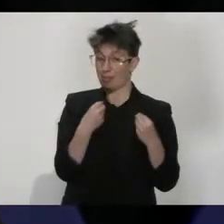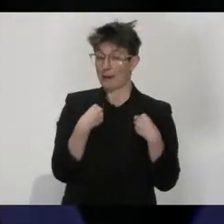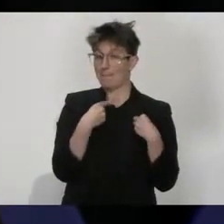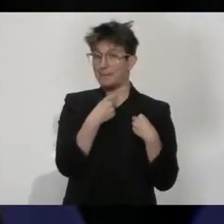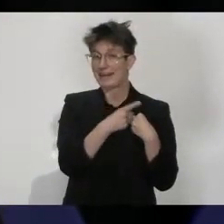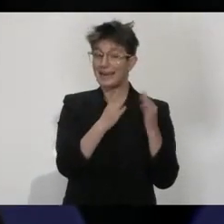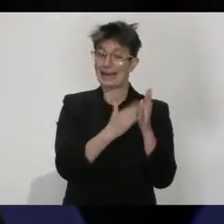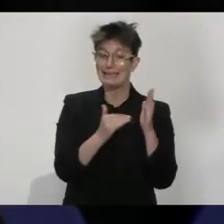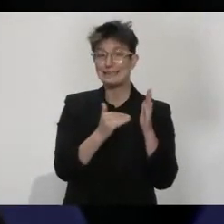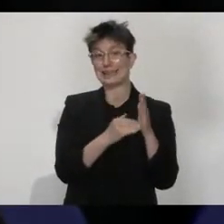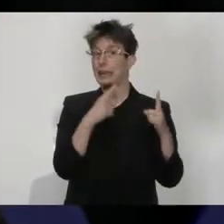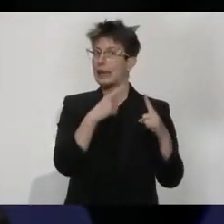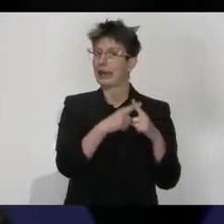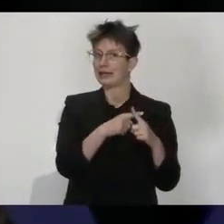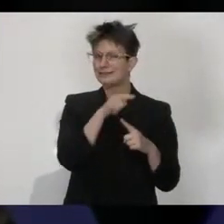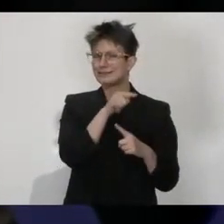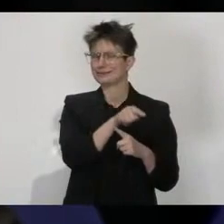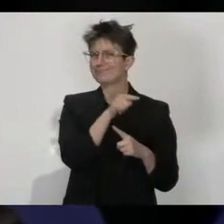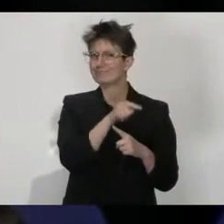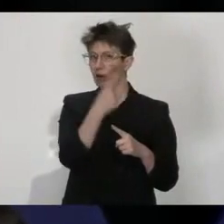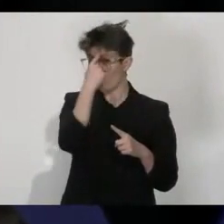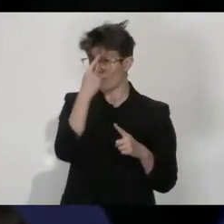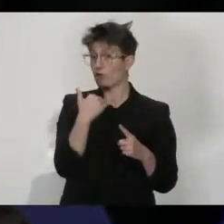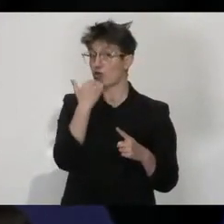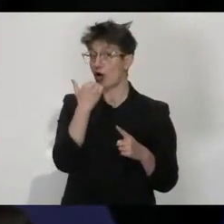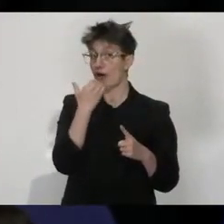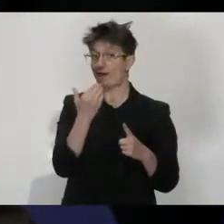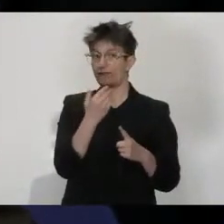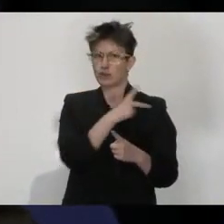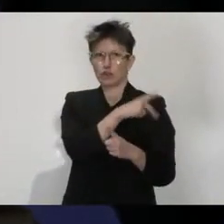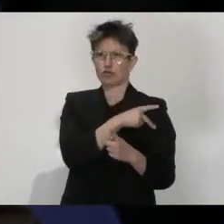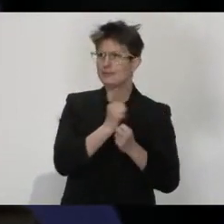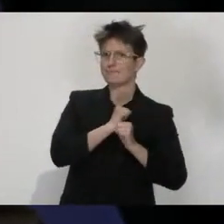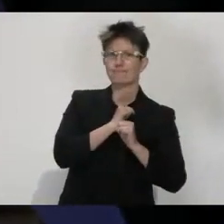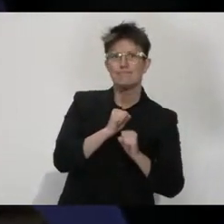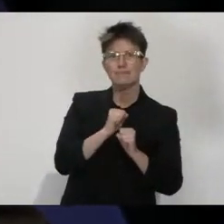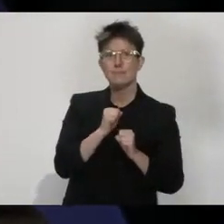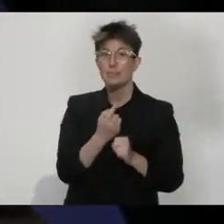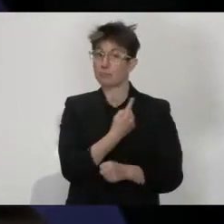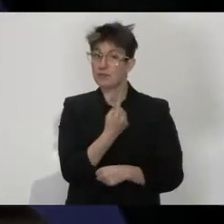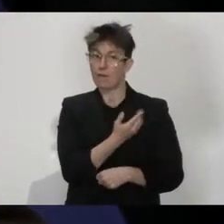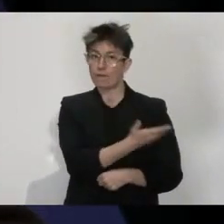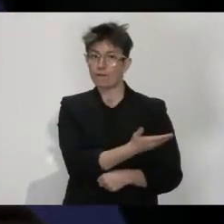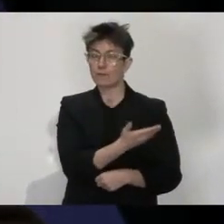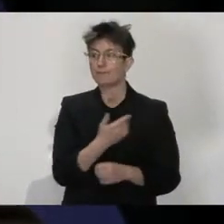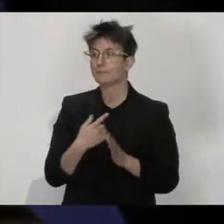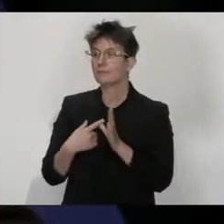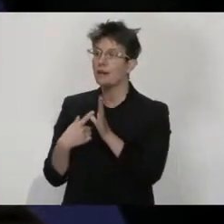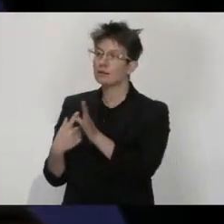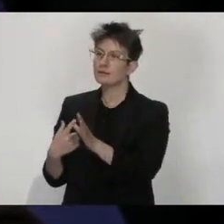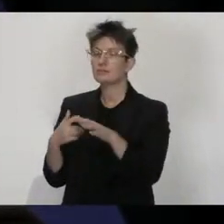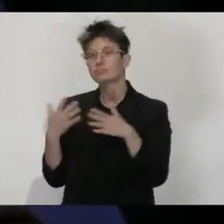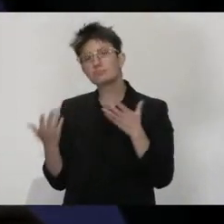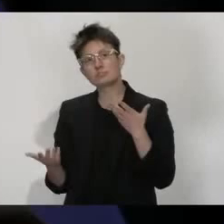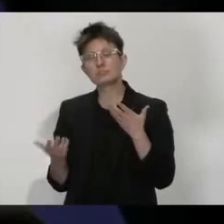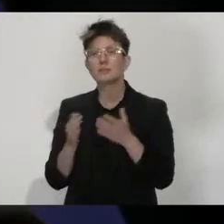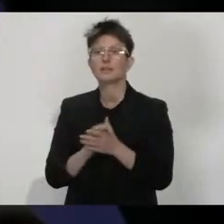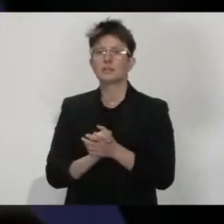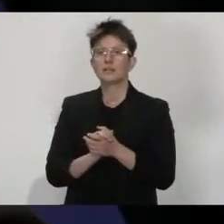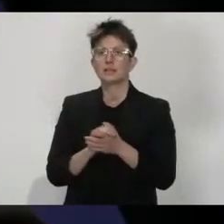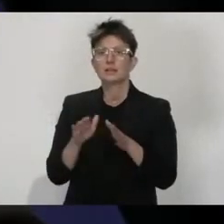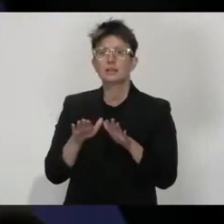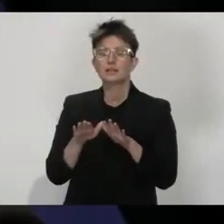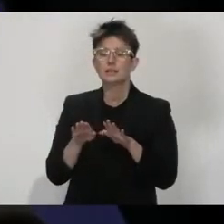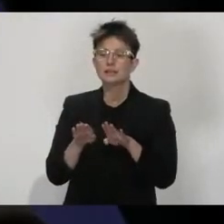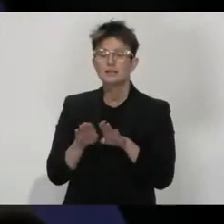a matter for them to look at. I mean, we have, over the last few years in New Zealand, I think become, as most countries in the world